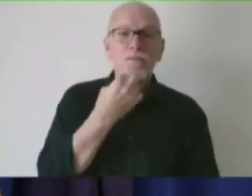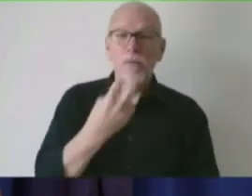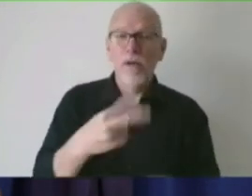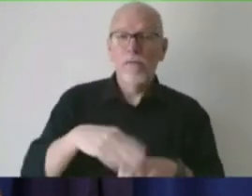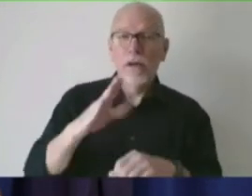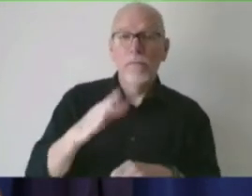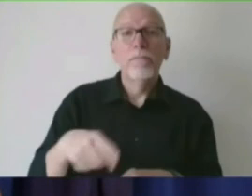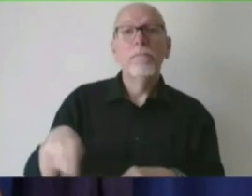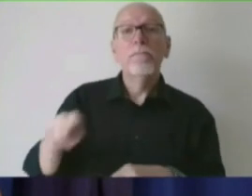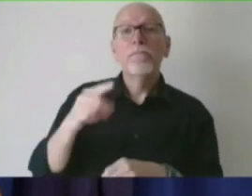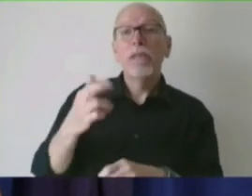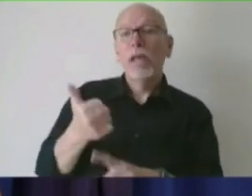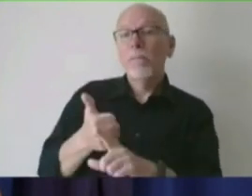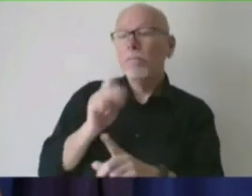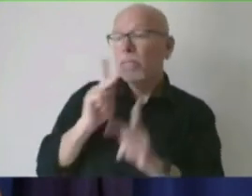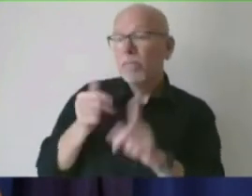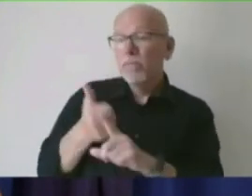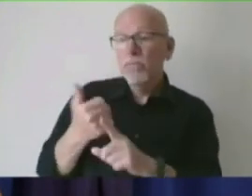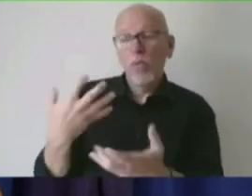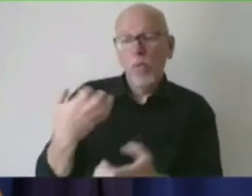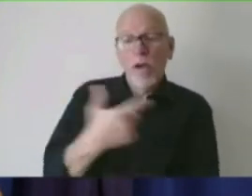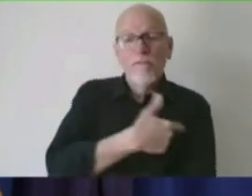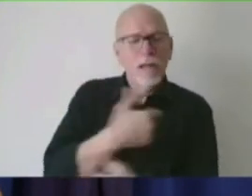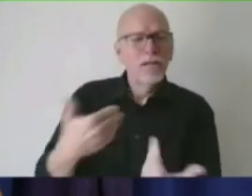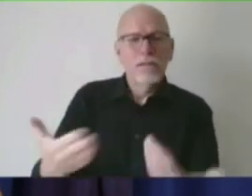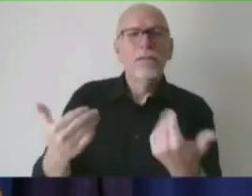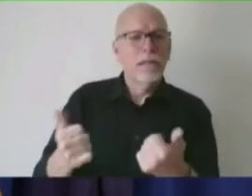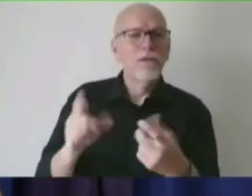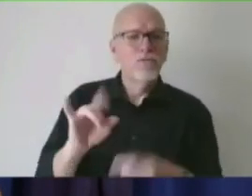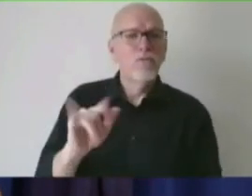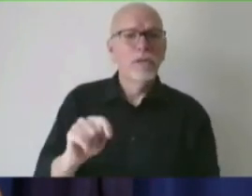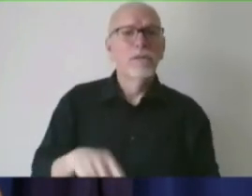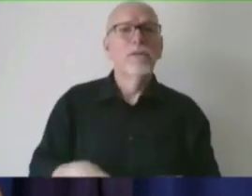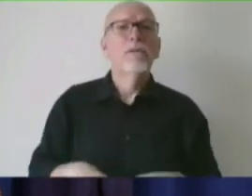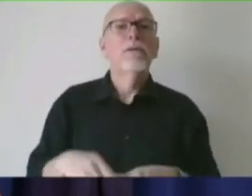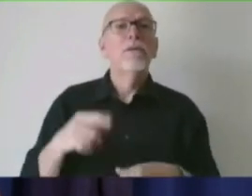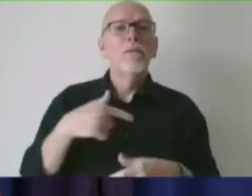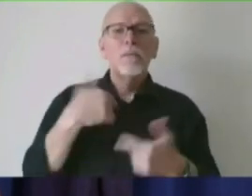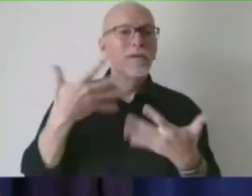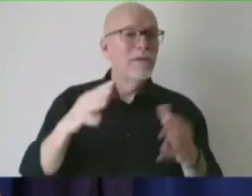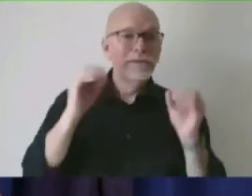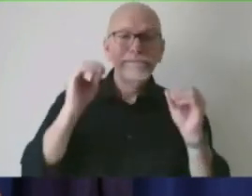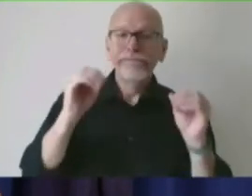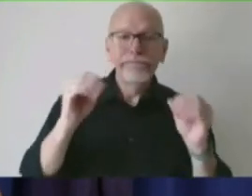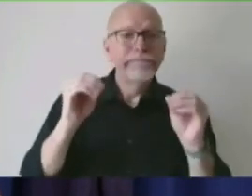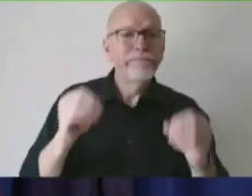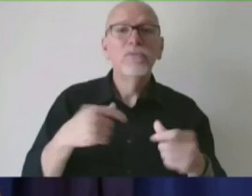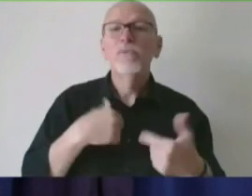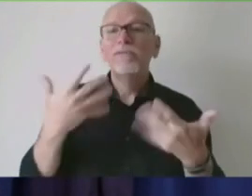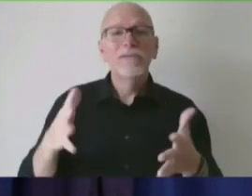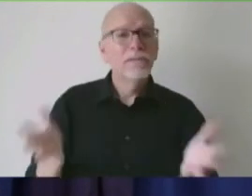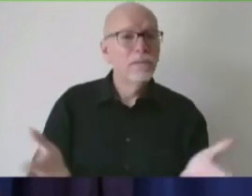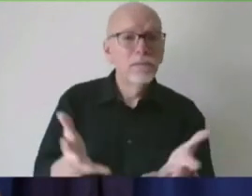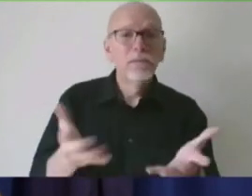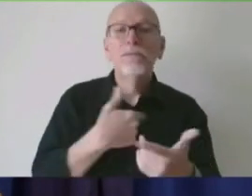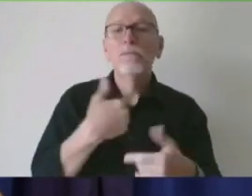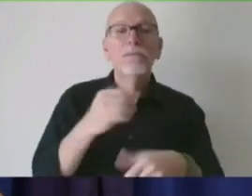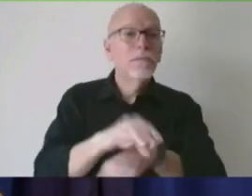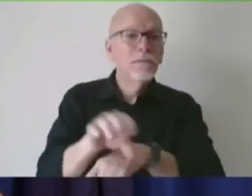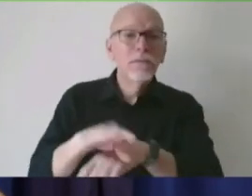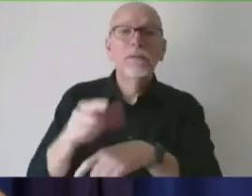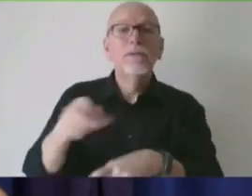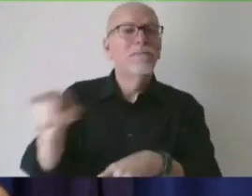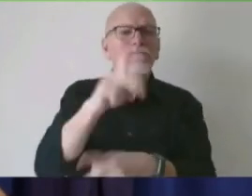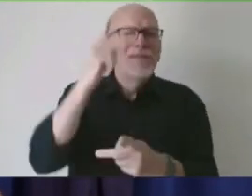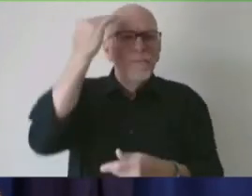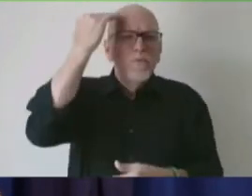anybody themselves who wanted to be vaccinated could. We know, we have educated people, they know what they need to do to try to help prevent the spread of